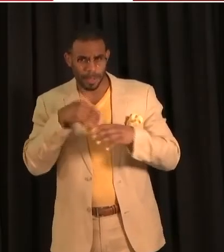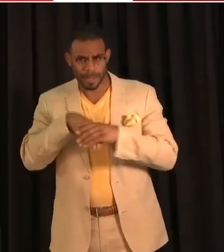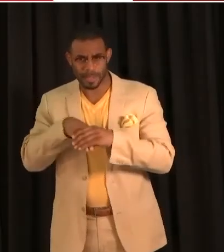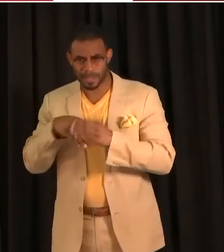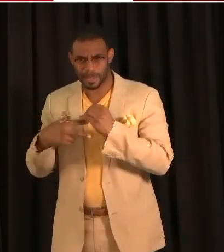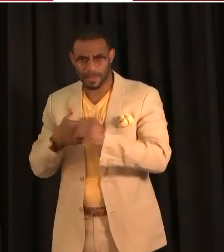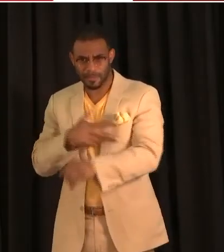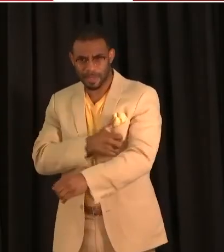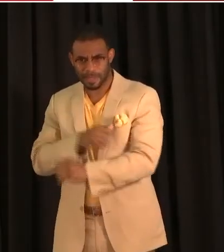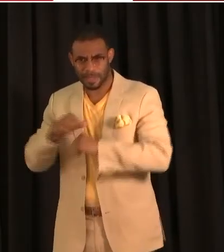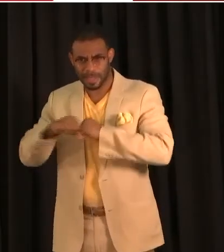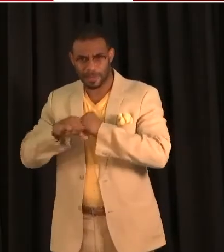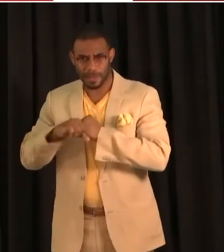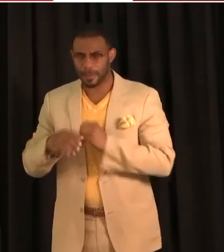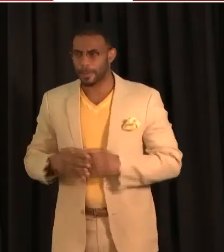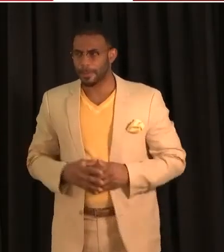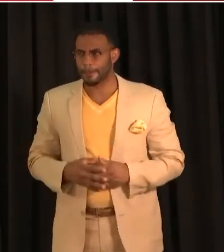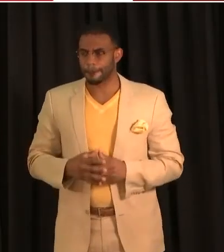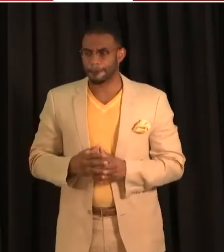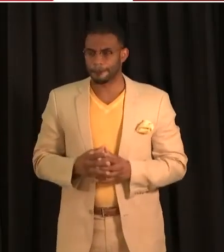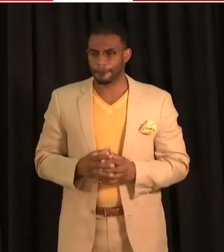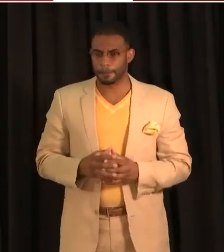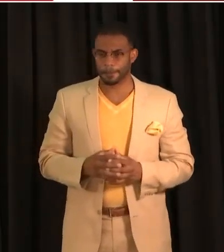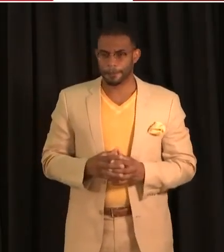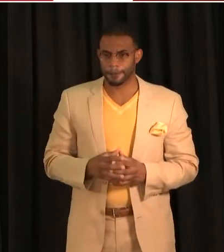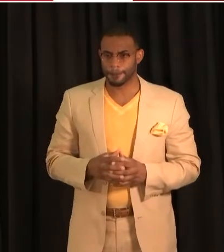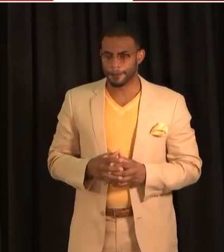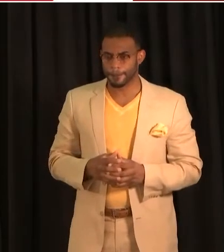play in the vaccination campaign.